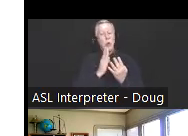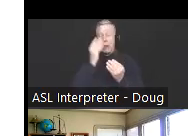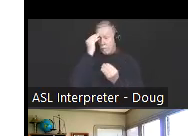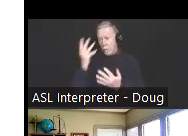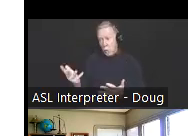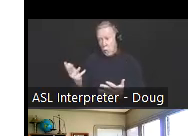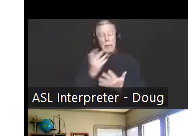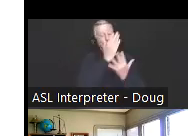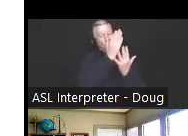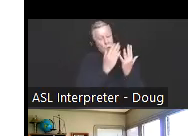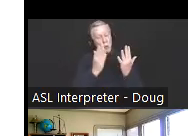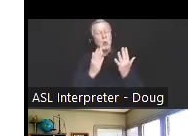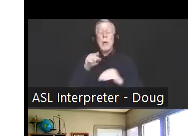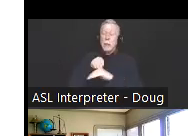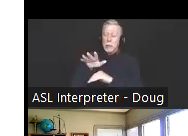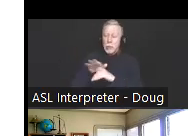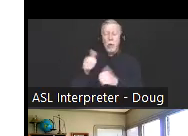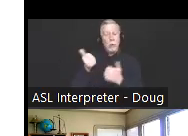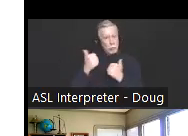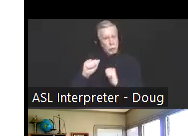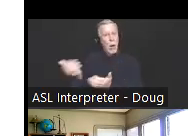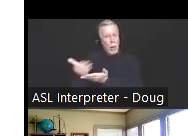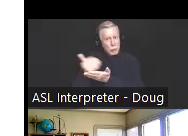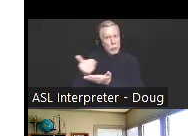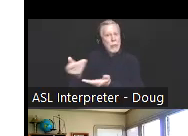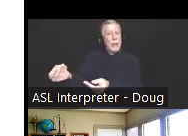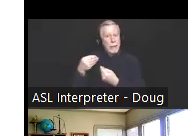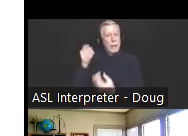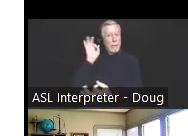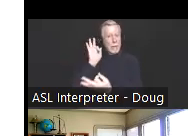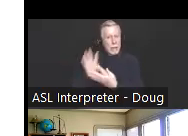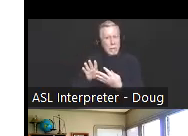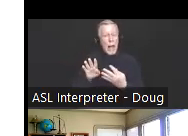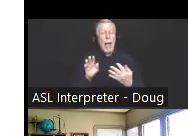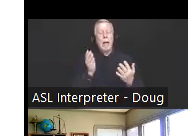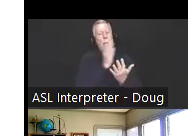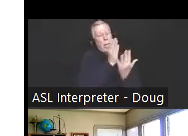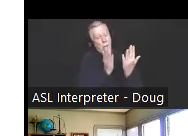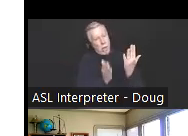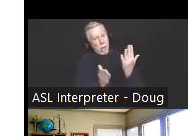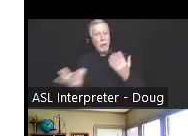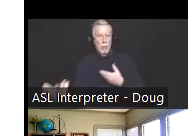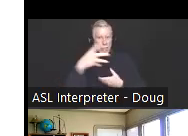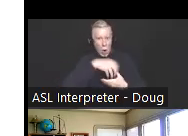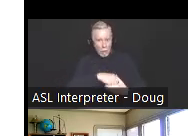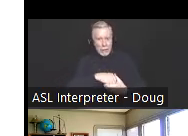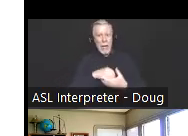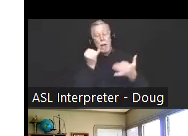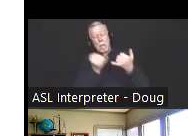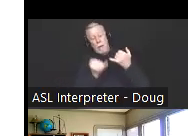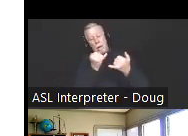trying to get some feedback, really involving them, over to collaboration, all the way to empowerment.